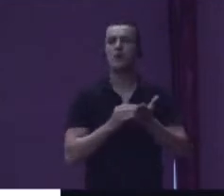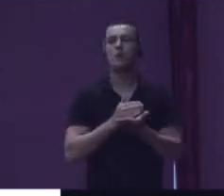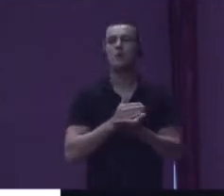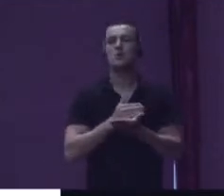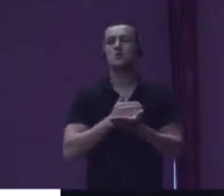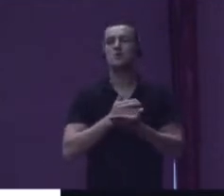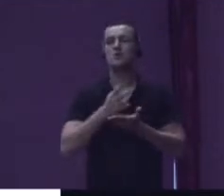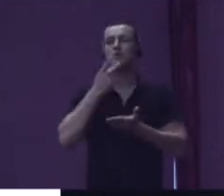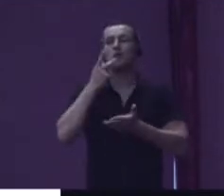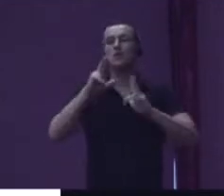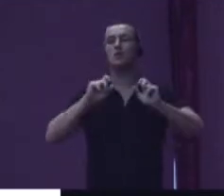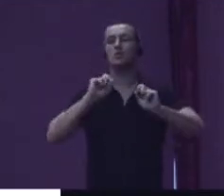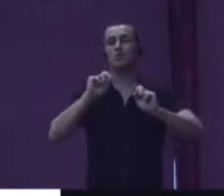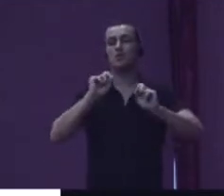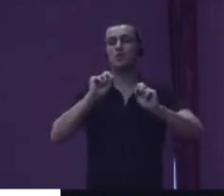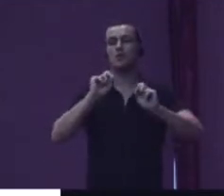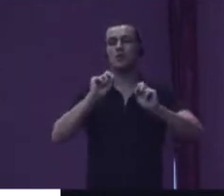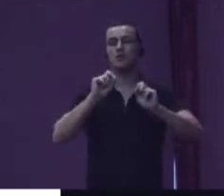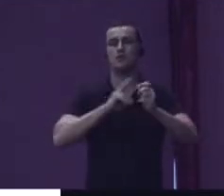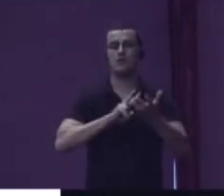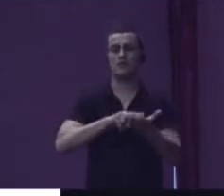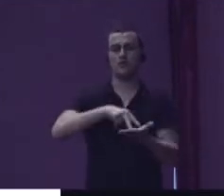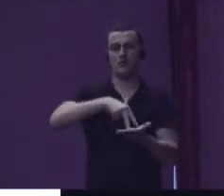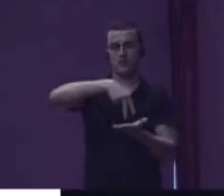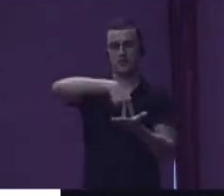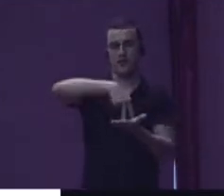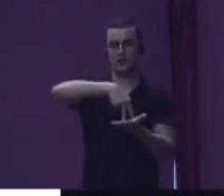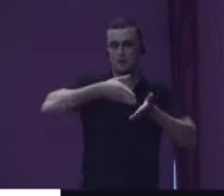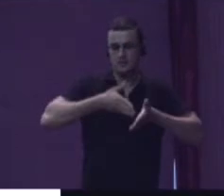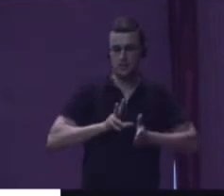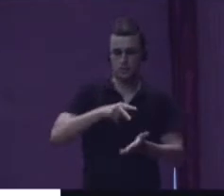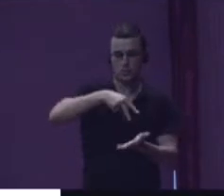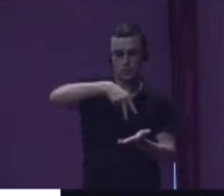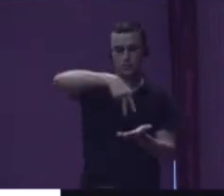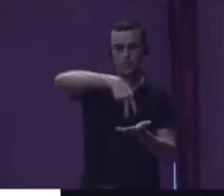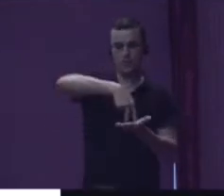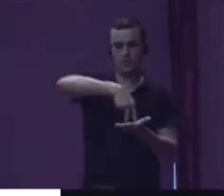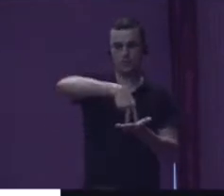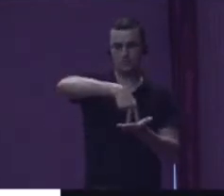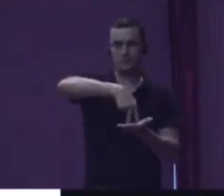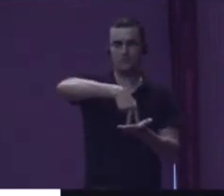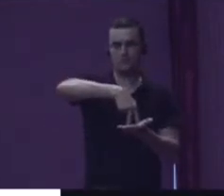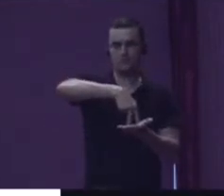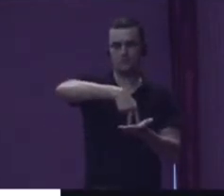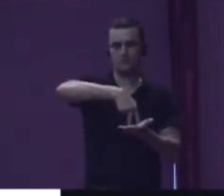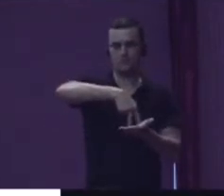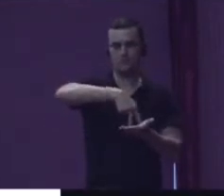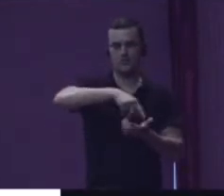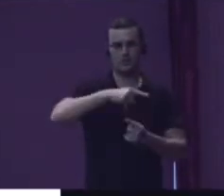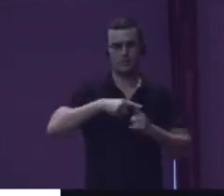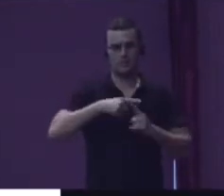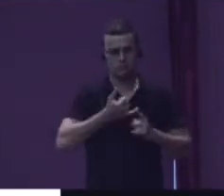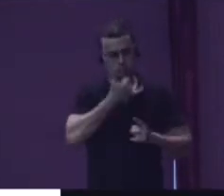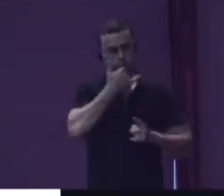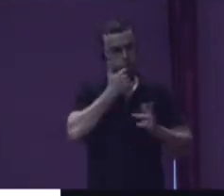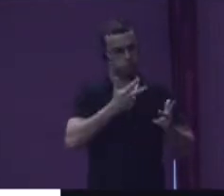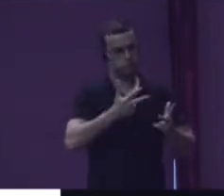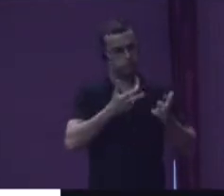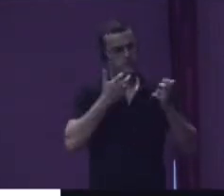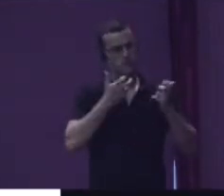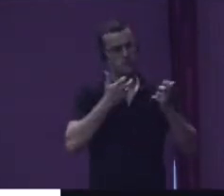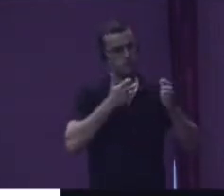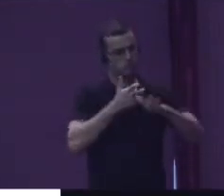That there was a sudden realization in the medical profession that, gee, this position actually